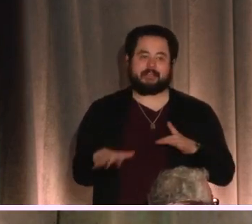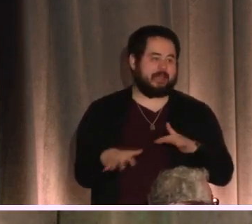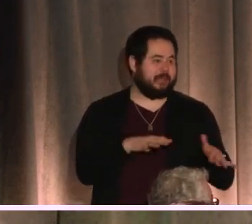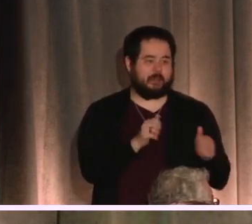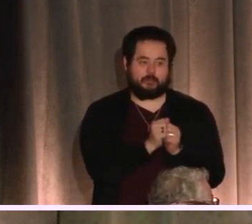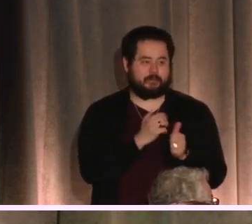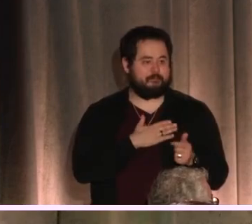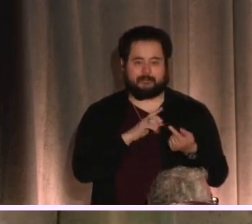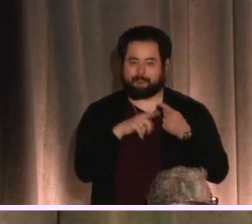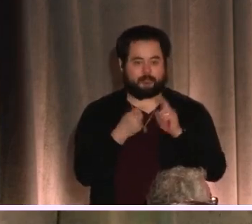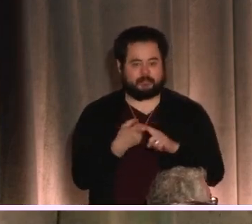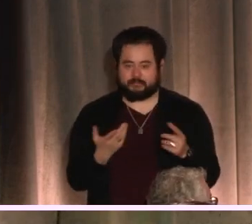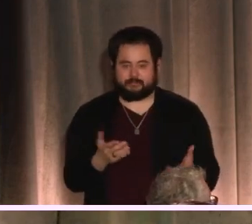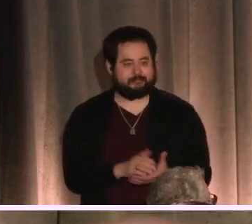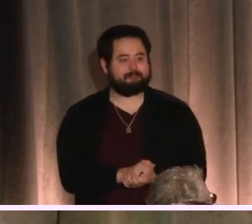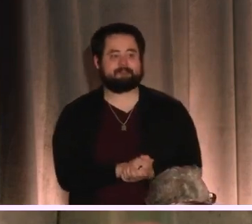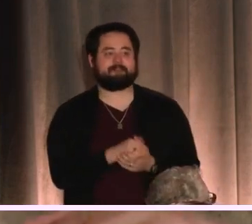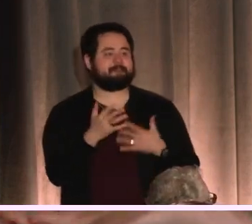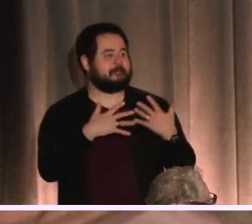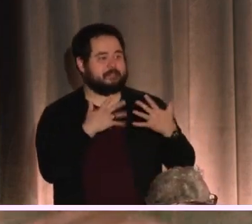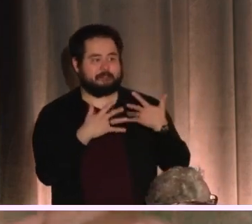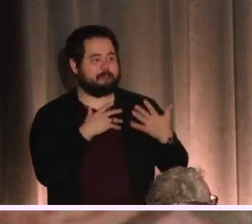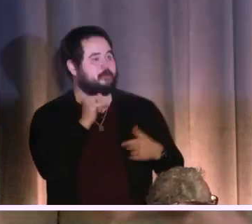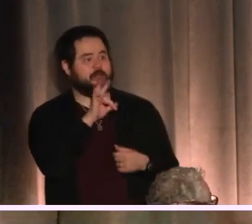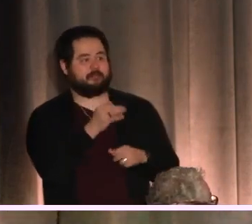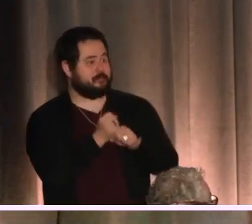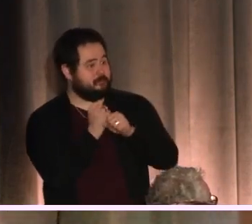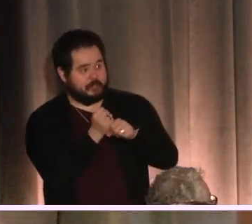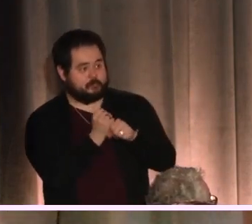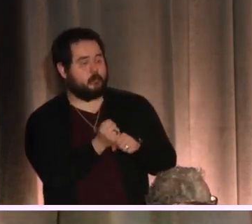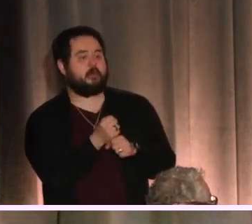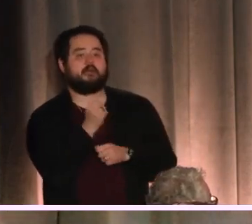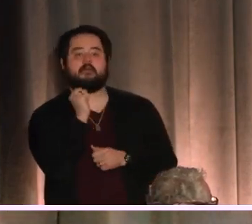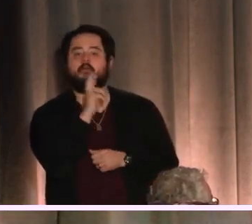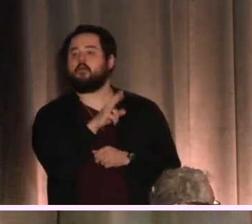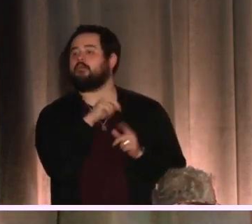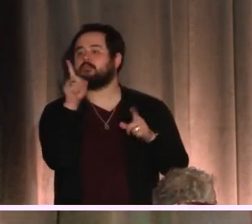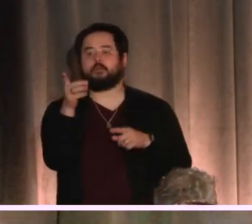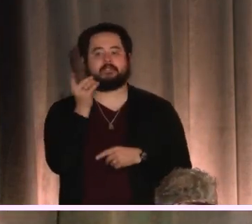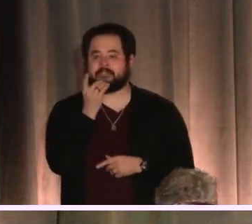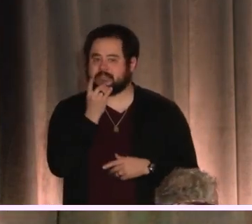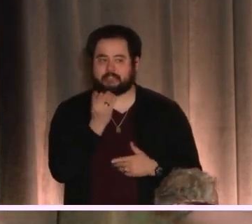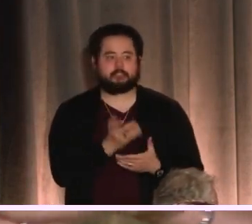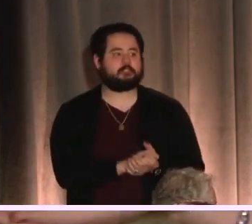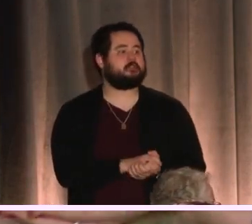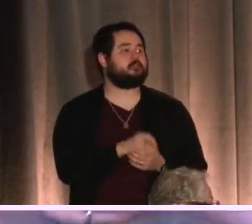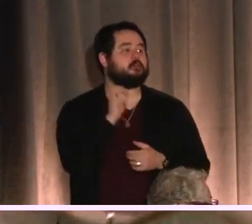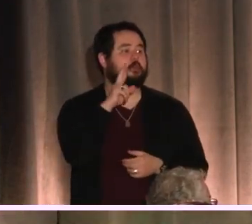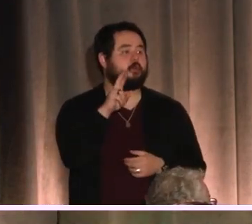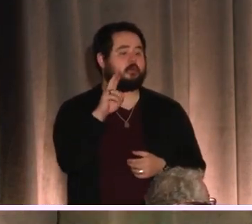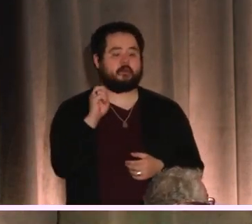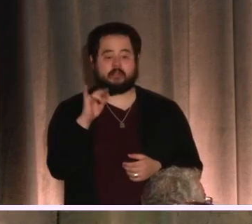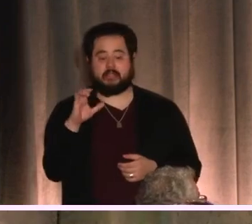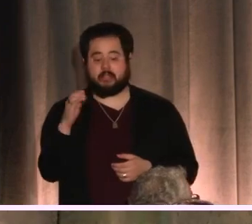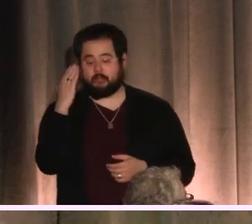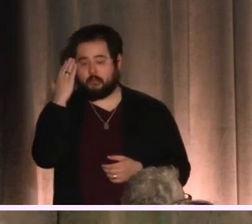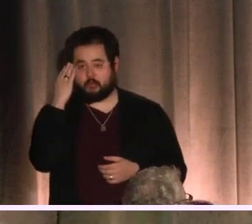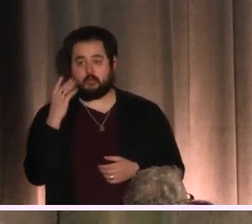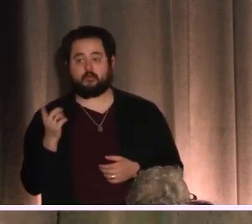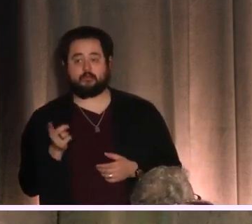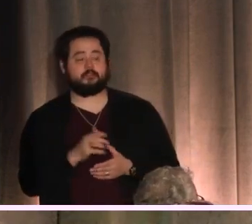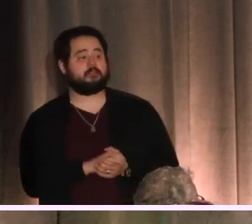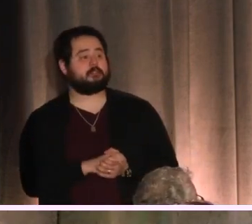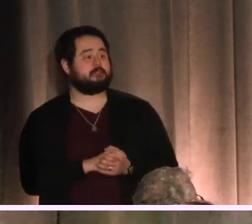friends, whether that happens to be at baseball or going to dinner, or as Eric over here knows, riding